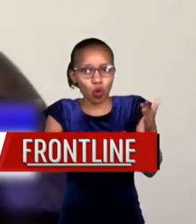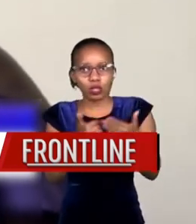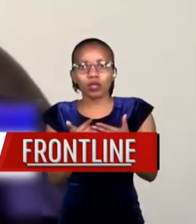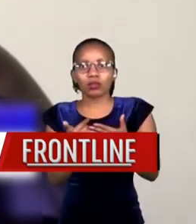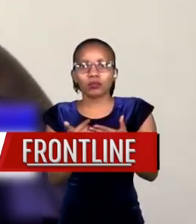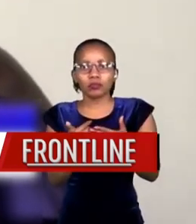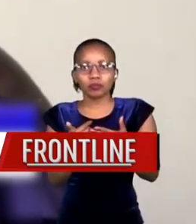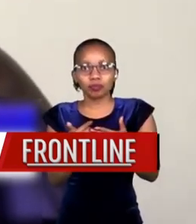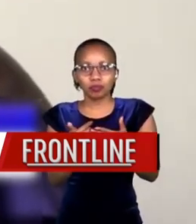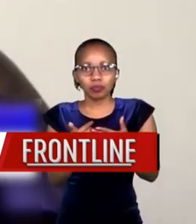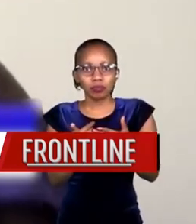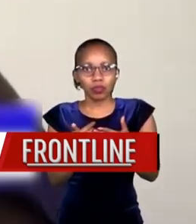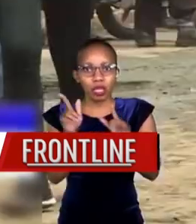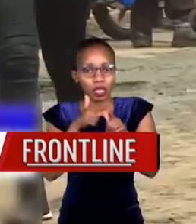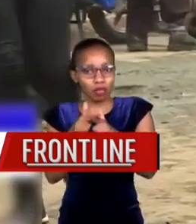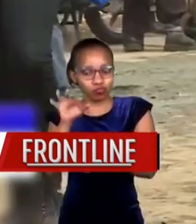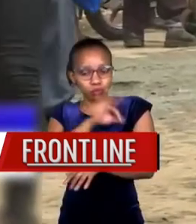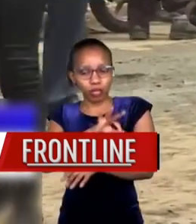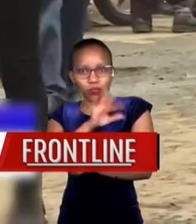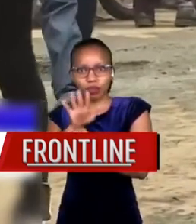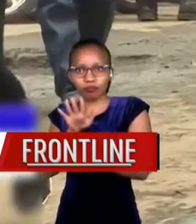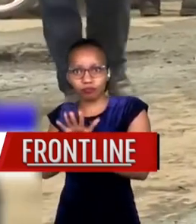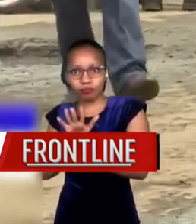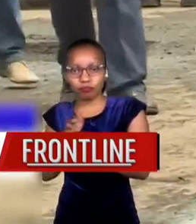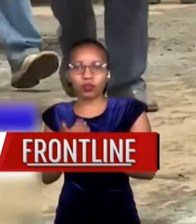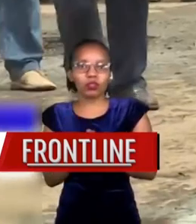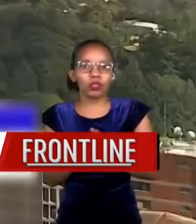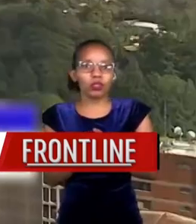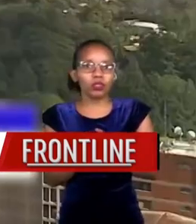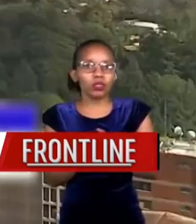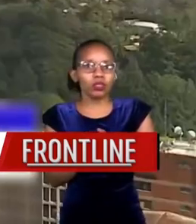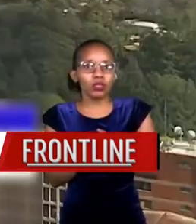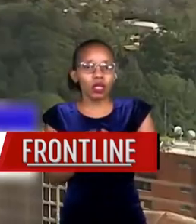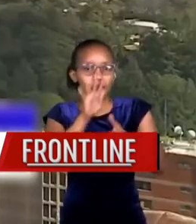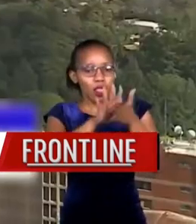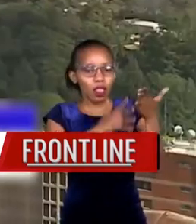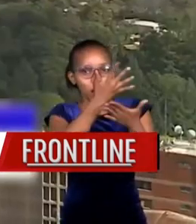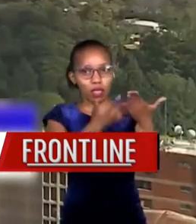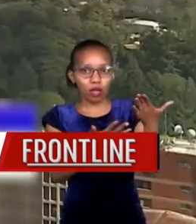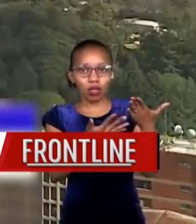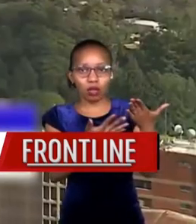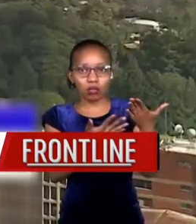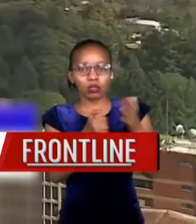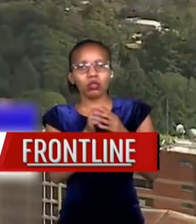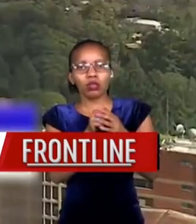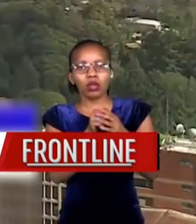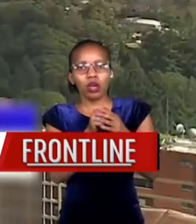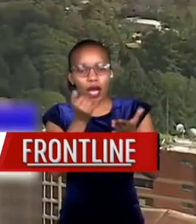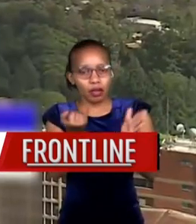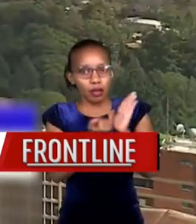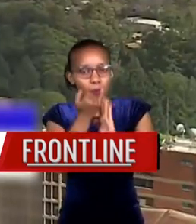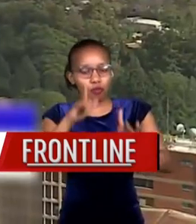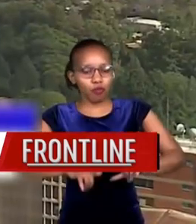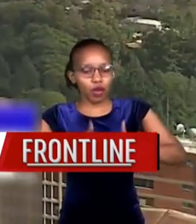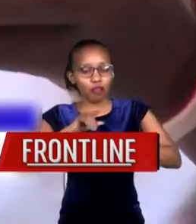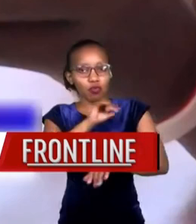huge advantage. Good debt has the potential to increase your net worth or enhance your life in a very important way.